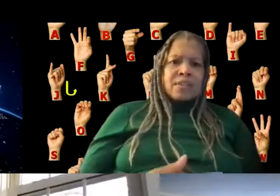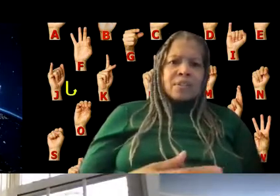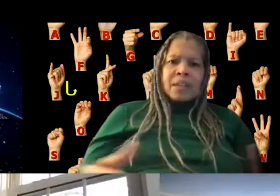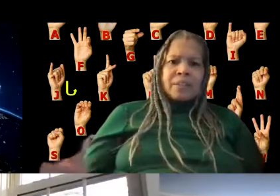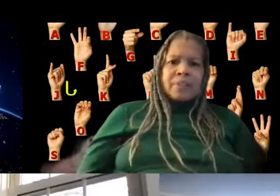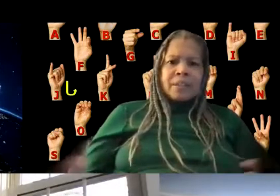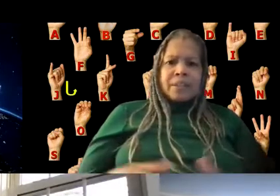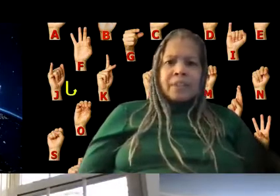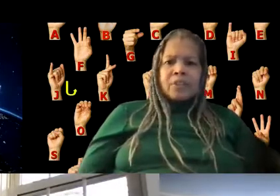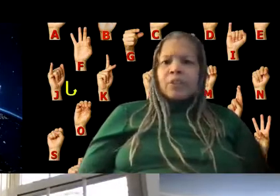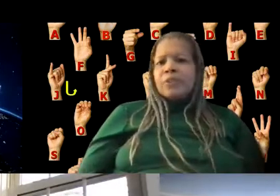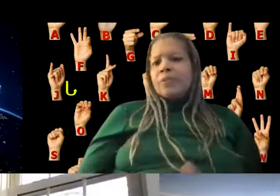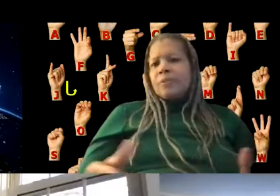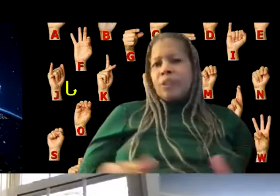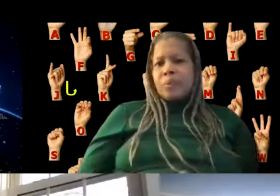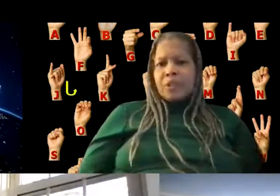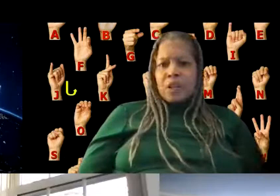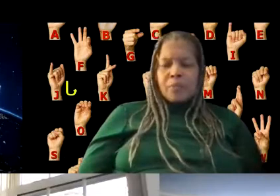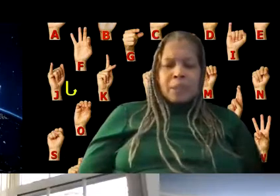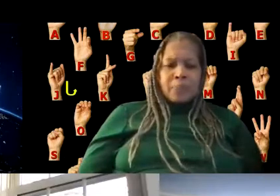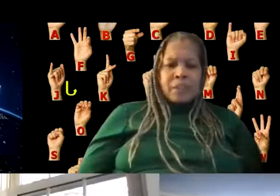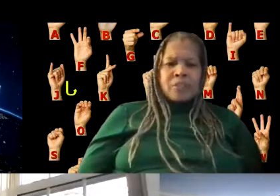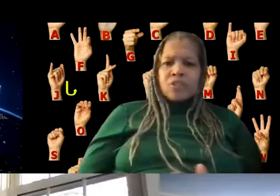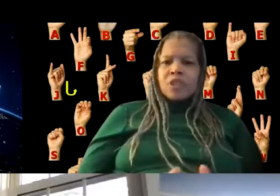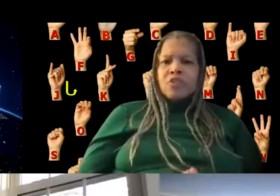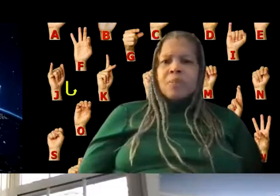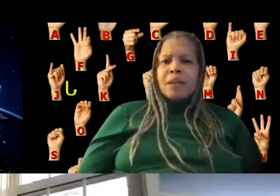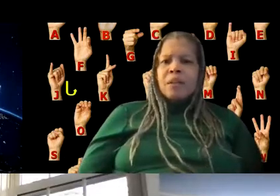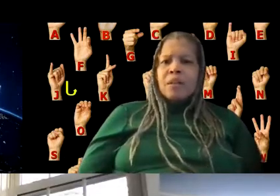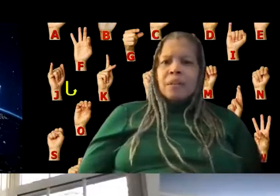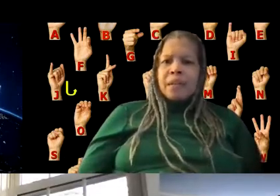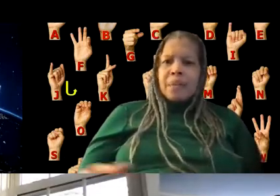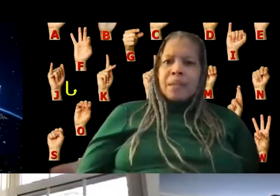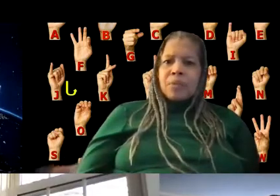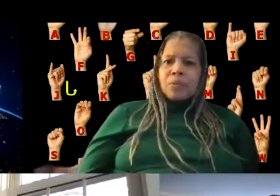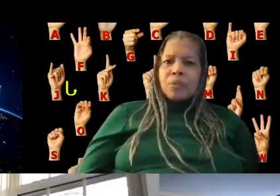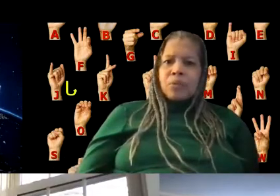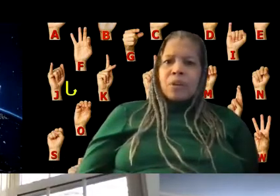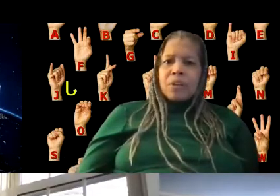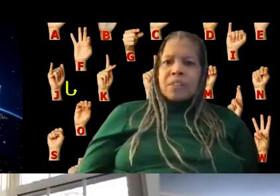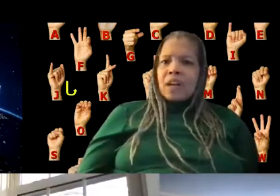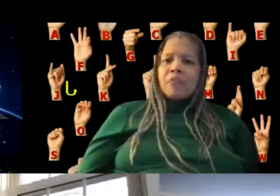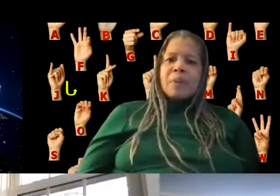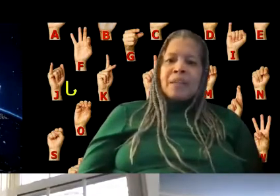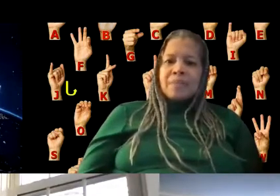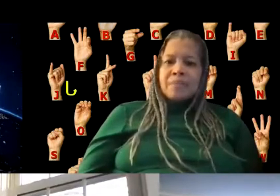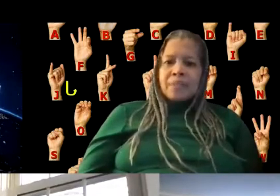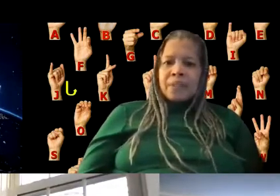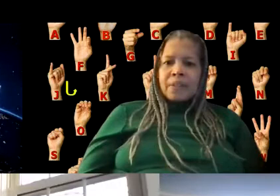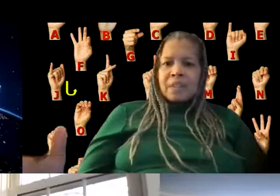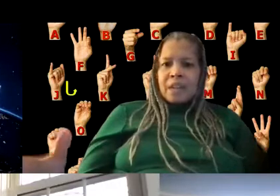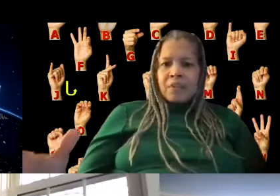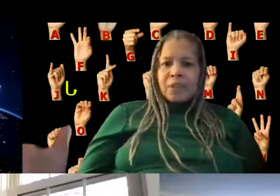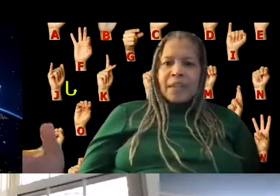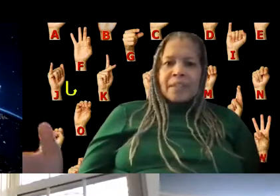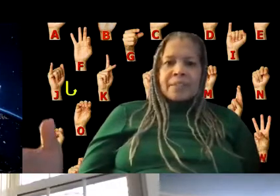recently had some kind of internal, with their top rated players discussion about gaming tools are designed for men.